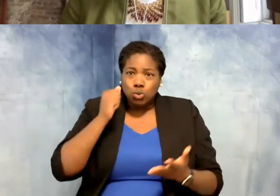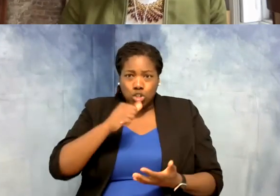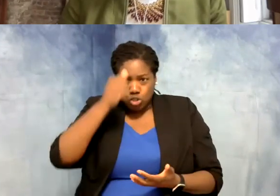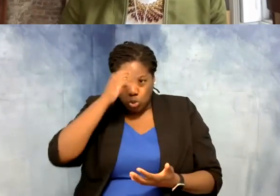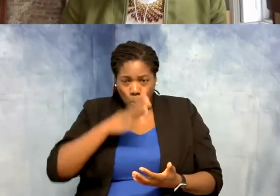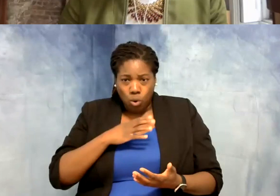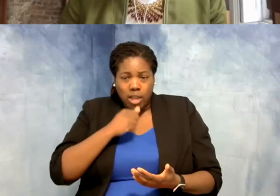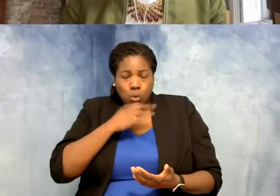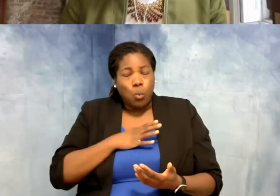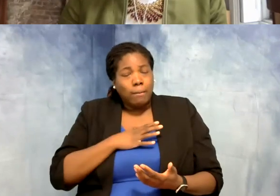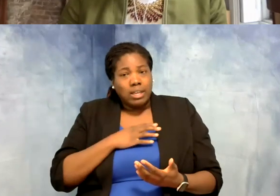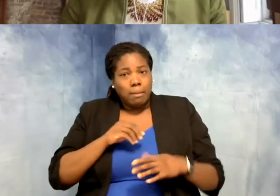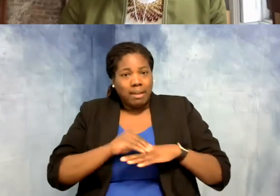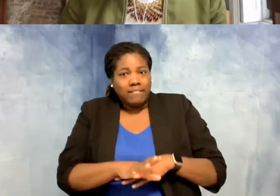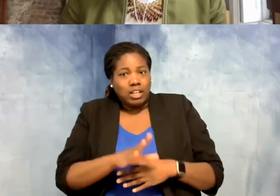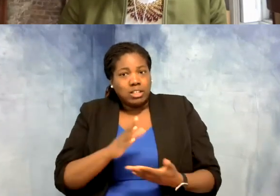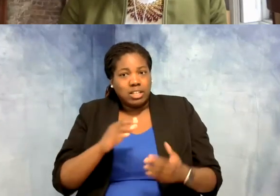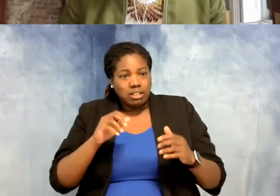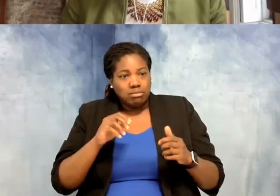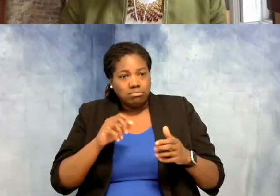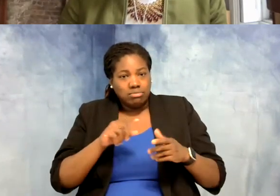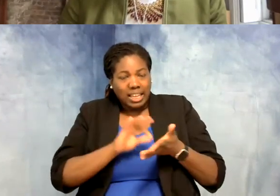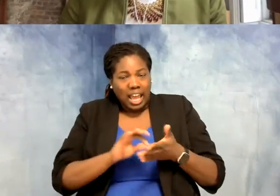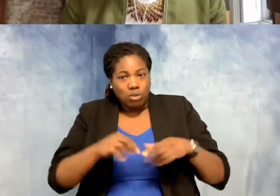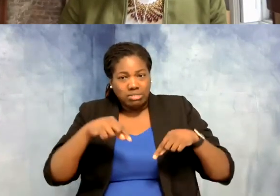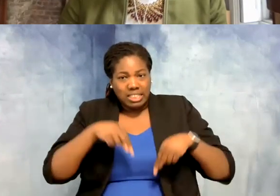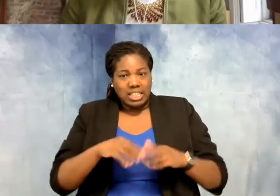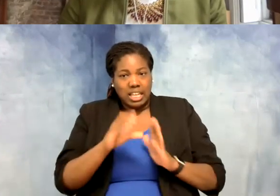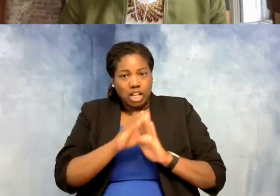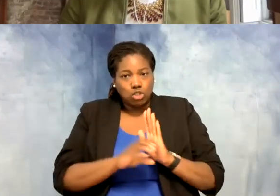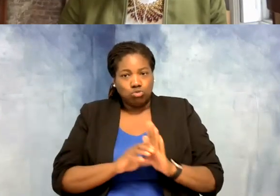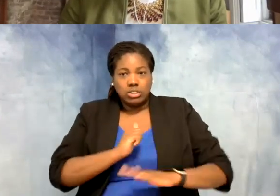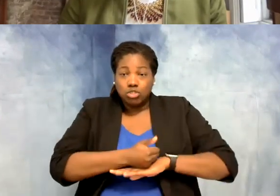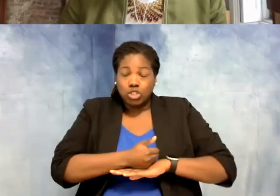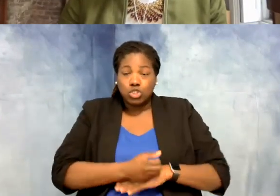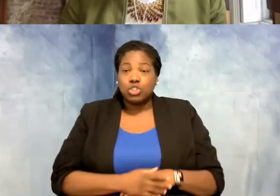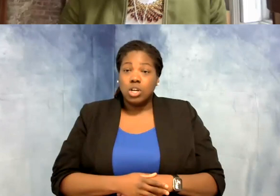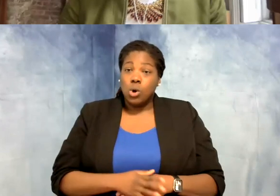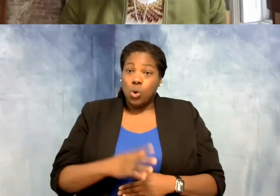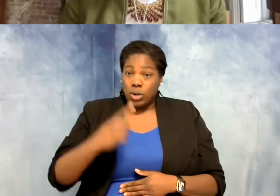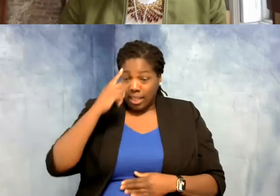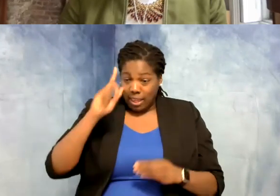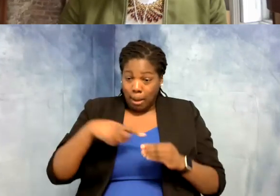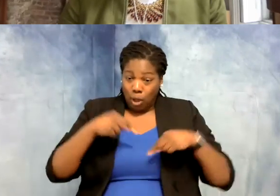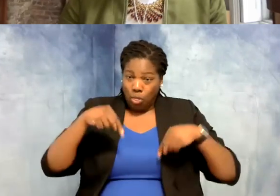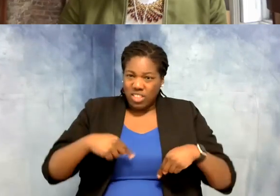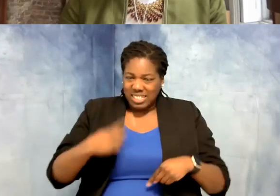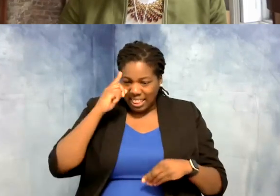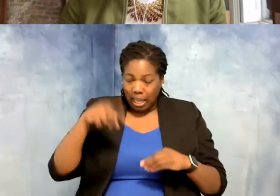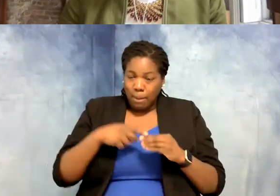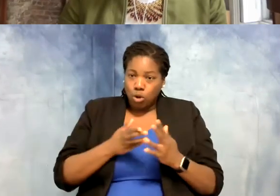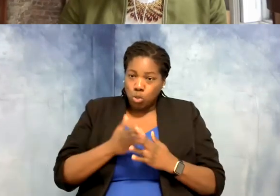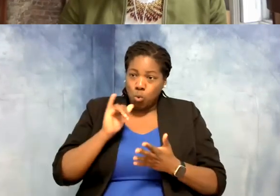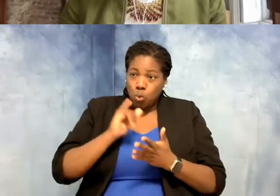and people who will be affected by this really count within our constitutional structure? And so when I think about this, I think about it through